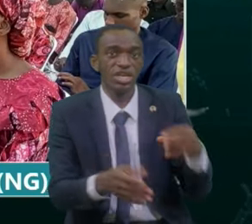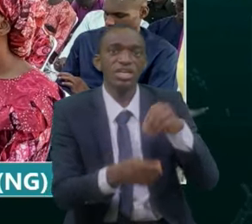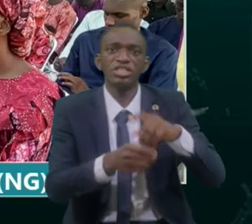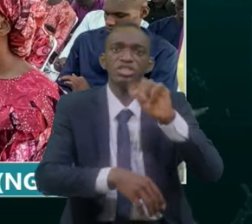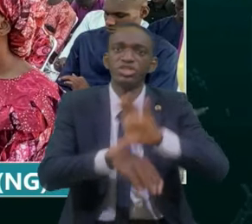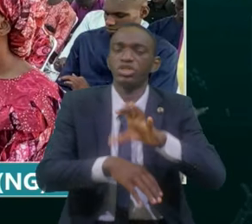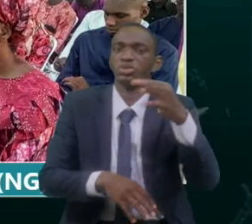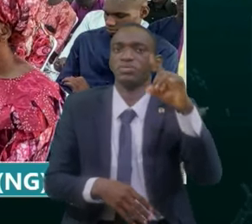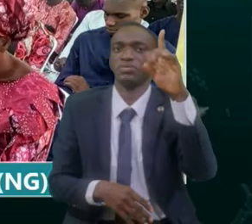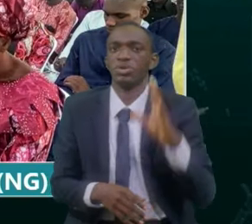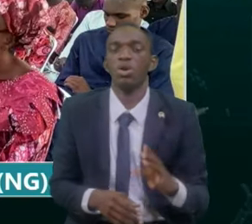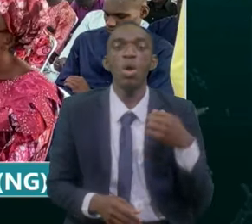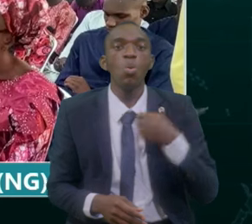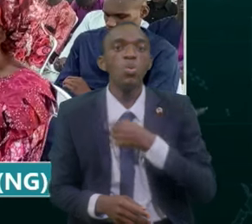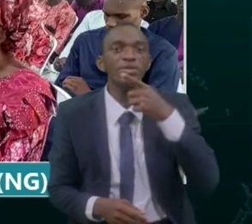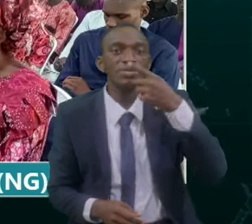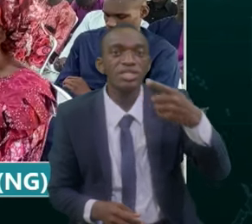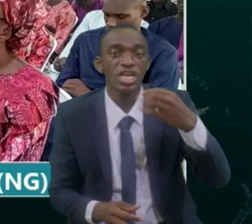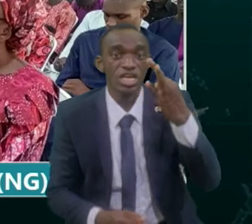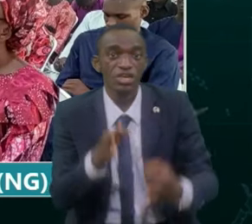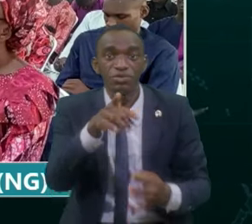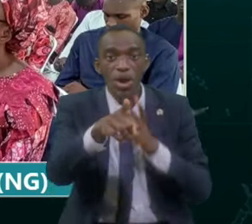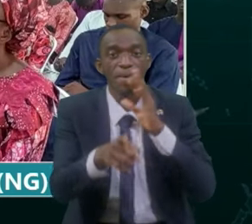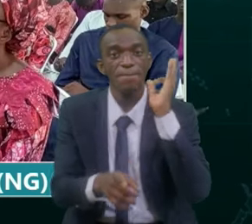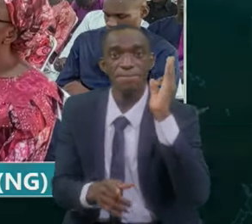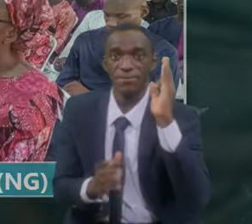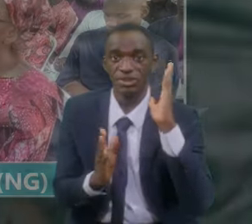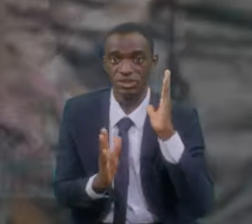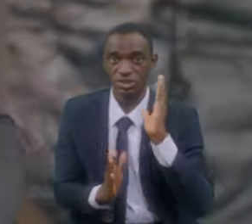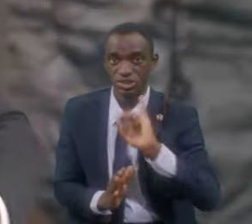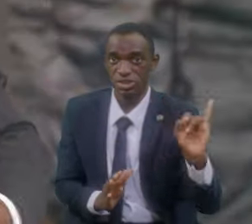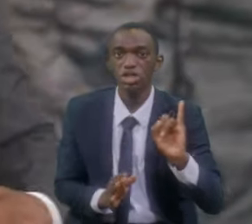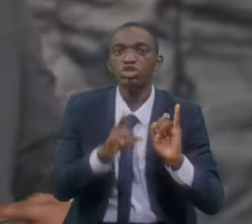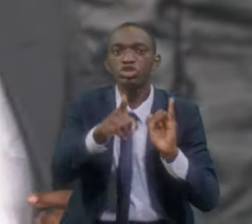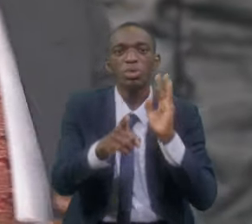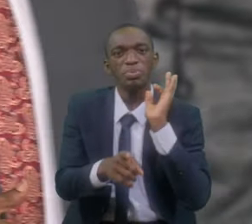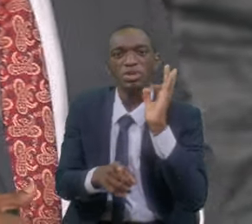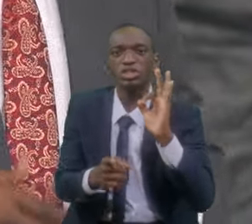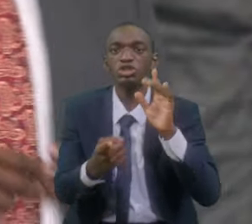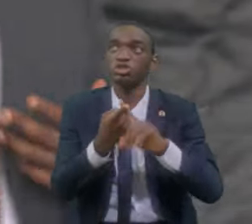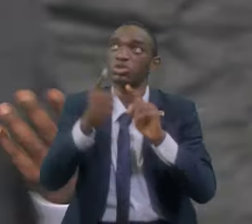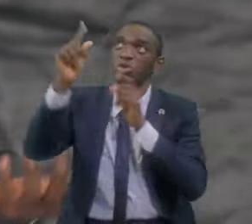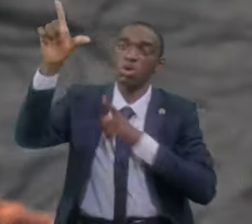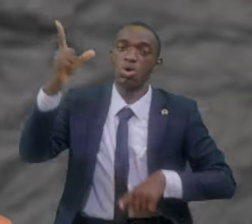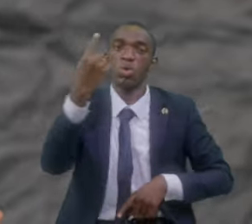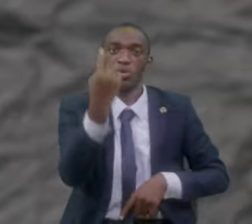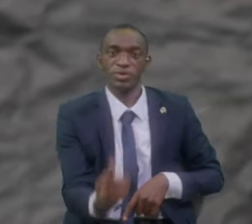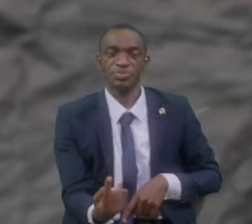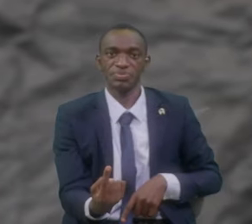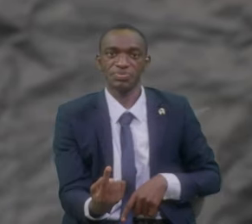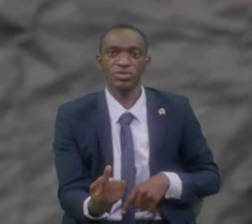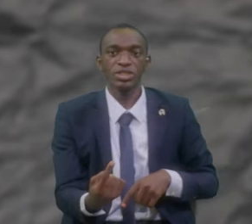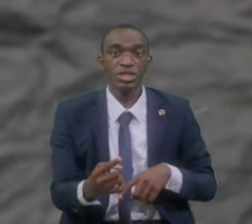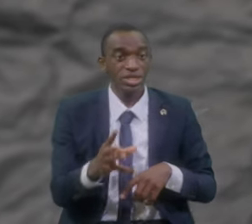say, if you're ministering, you minister only unto the Lord. If self has